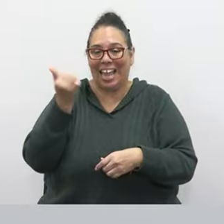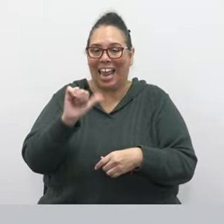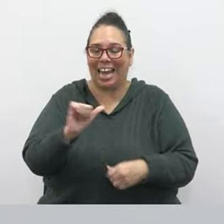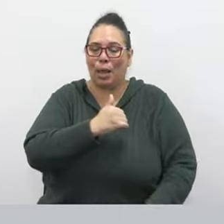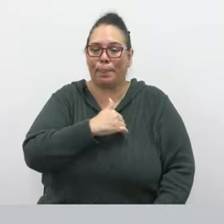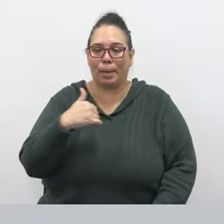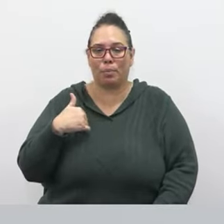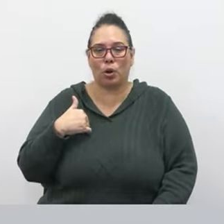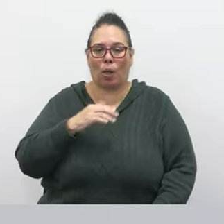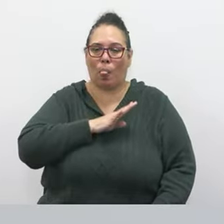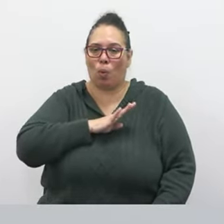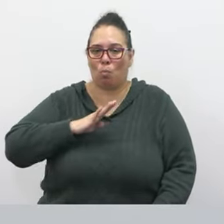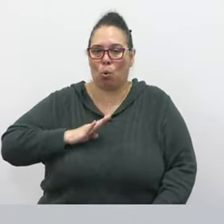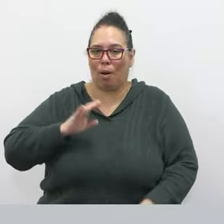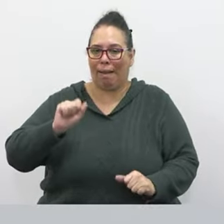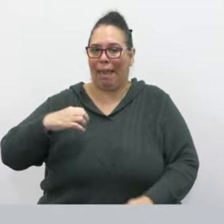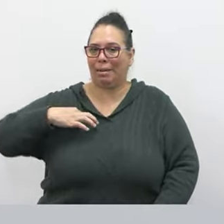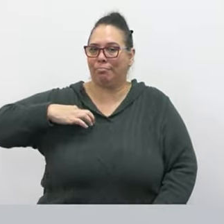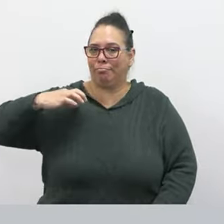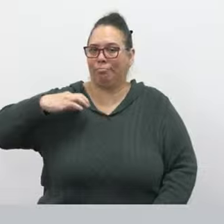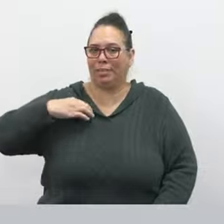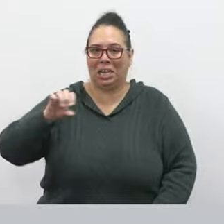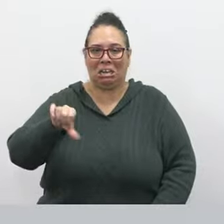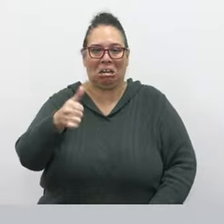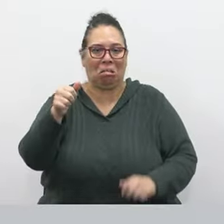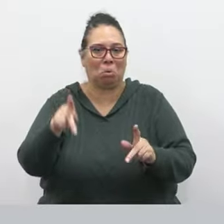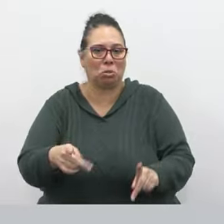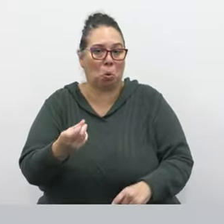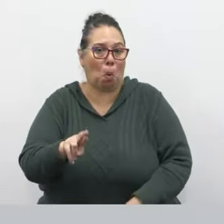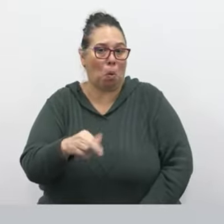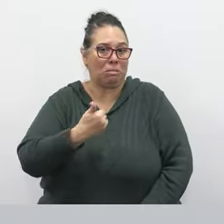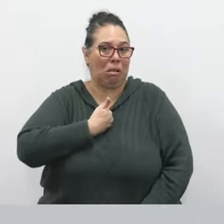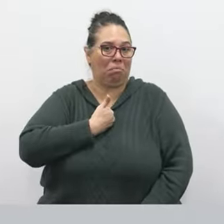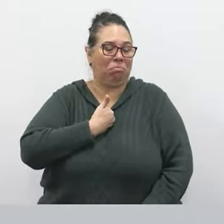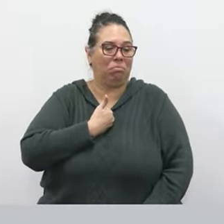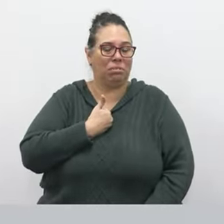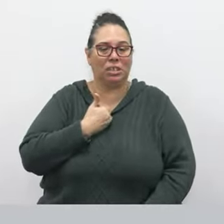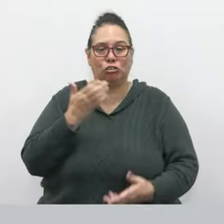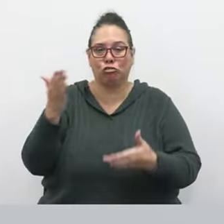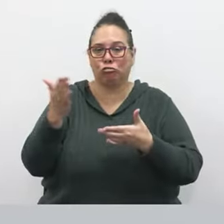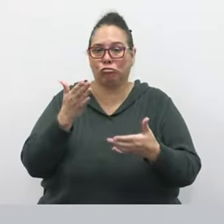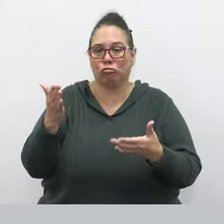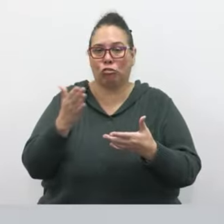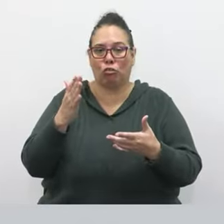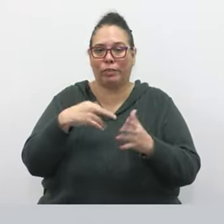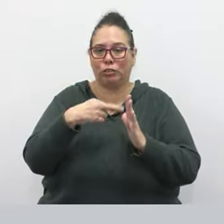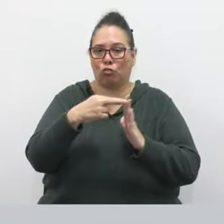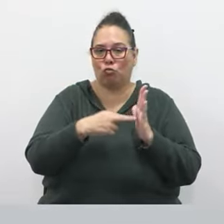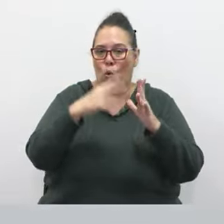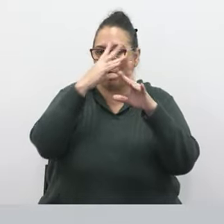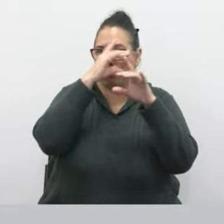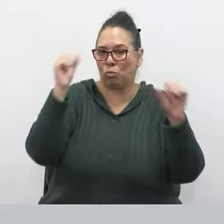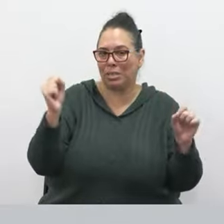on the board can nominate somebody else or can nominate themselves to serve as the role at a president and or vice president,